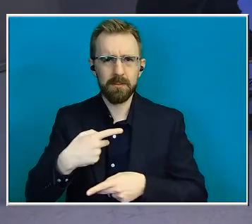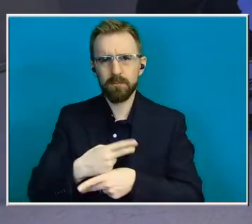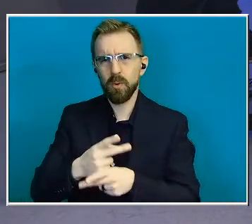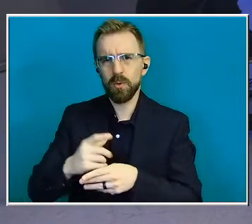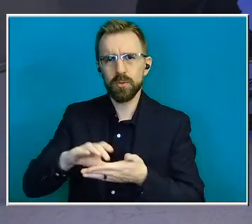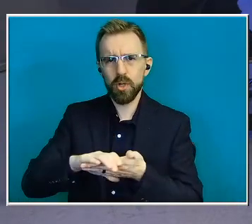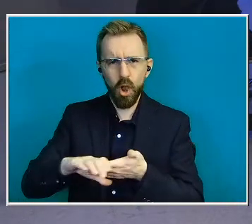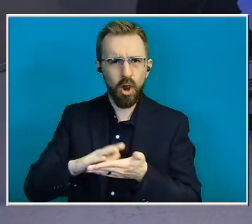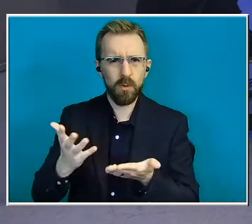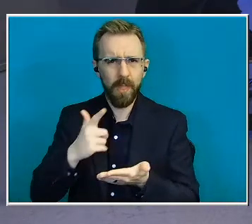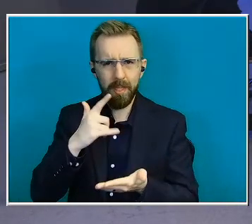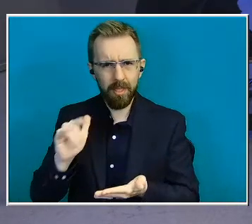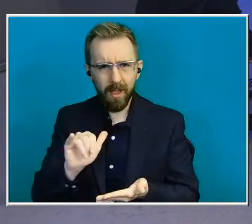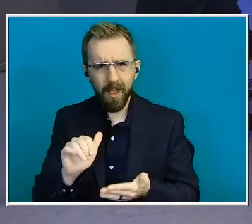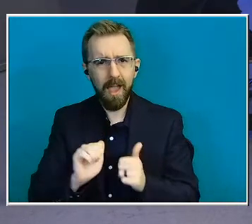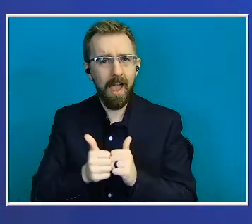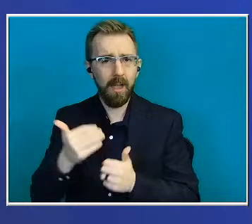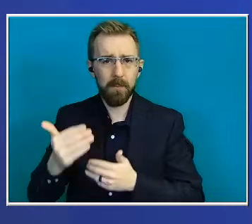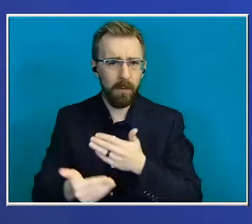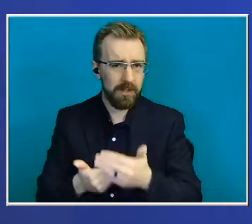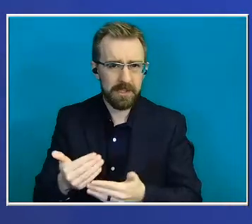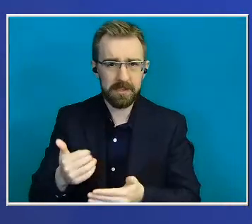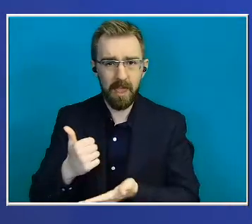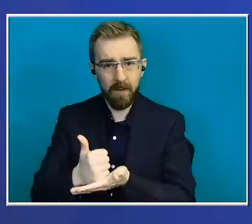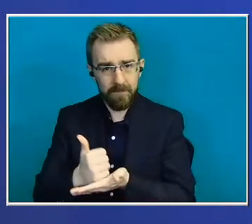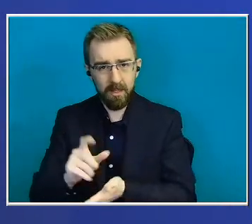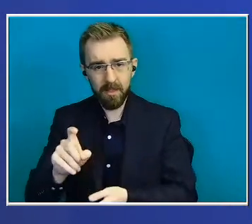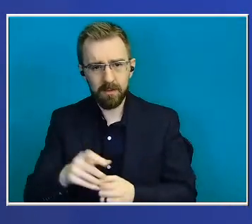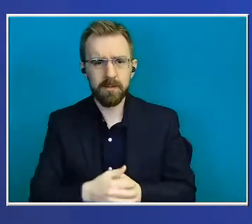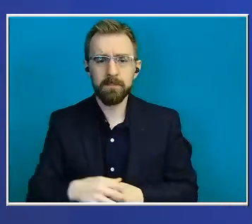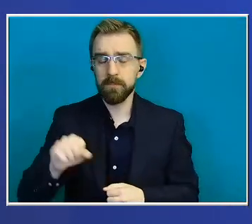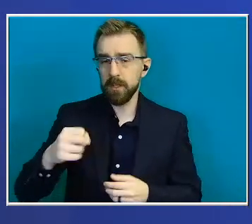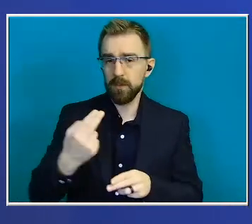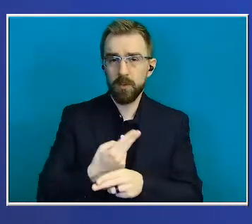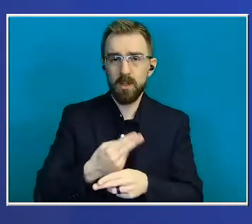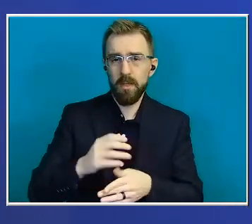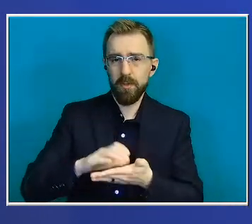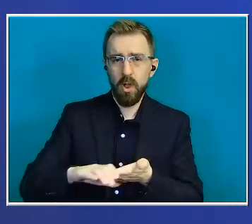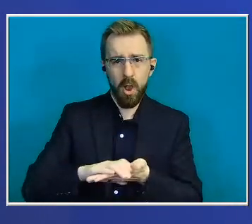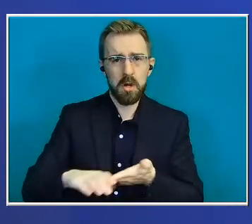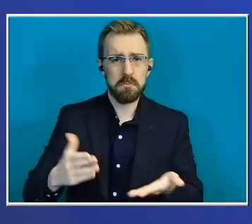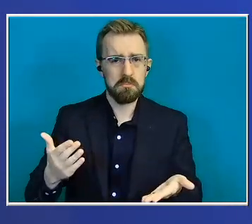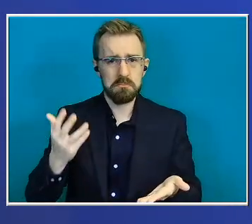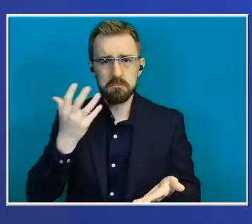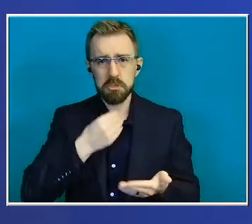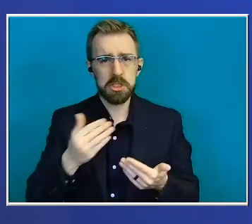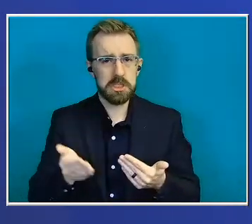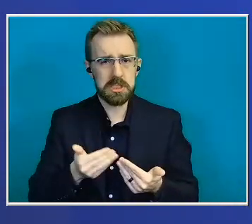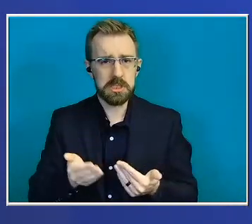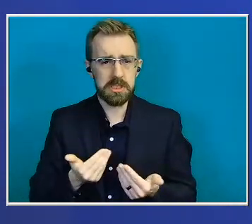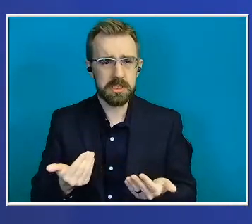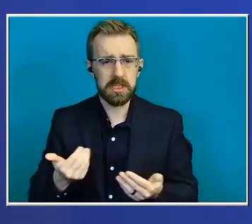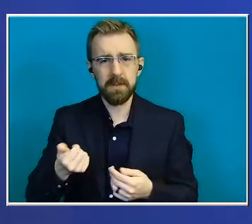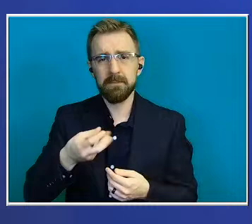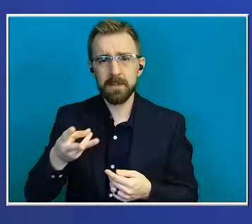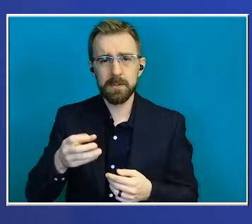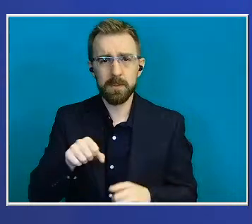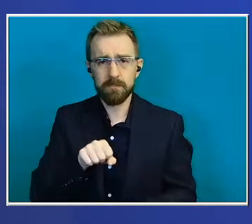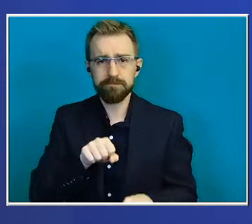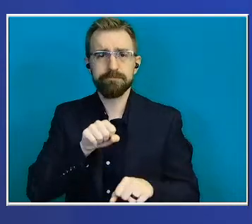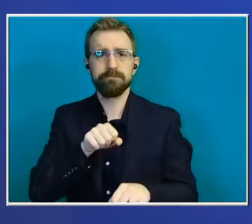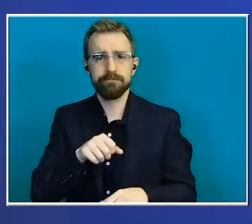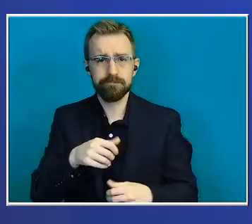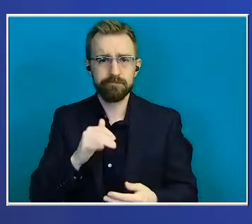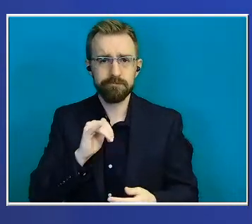it helpful to you? Yeah, using the card, it was fairly easy. There was a few bumps in the road, but the stores were also always